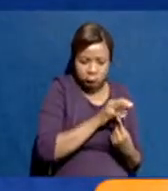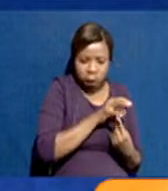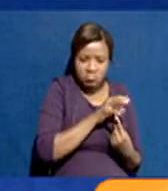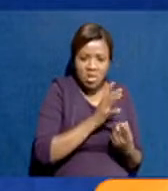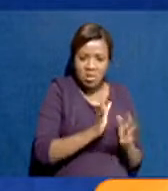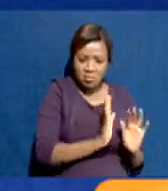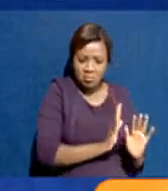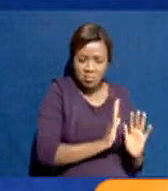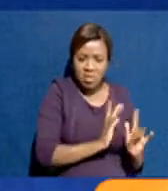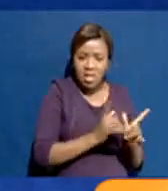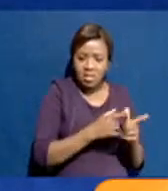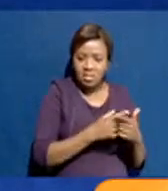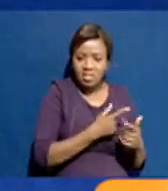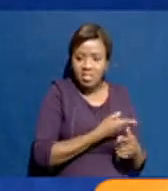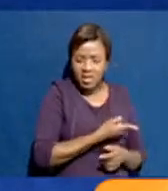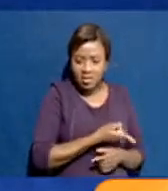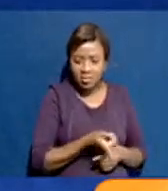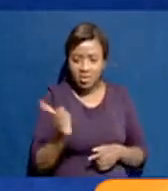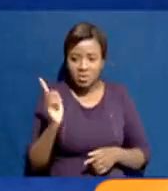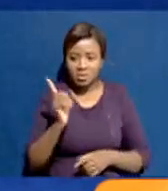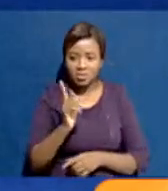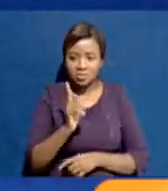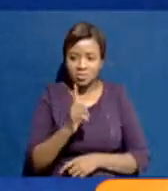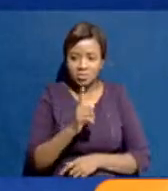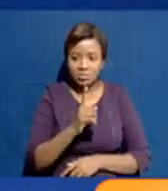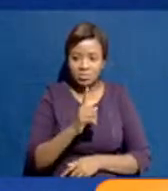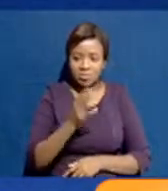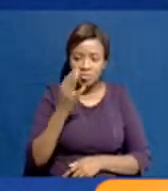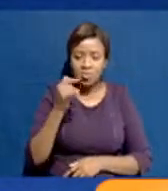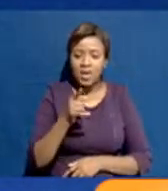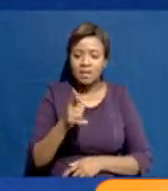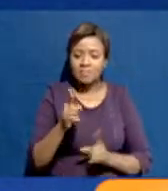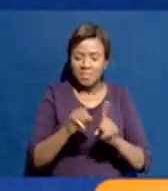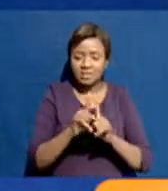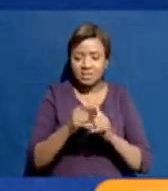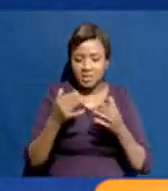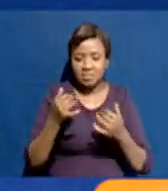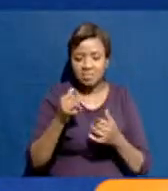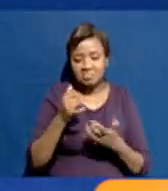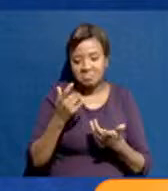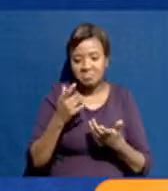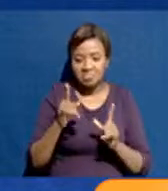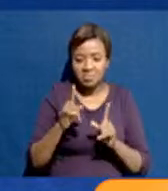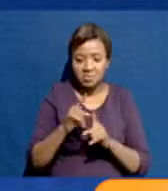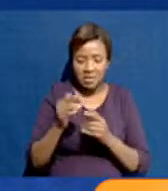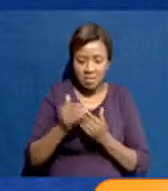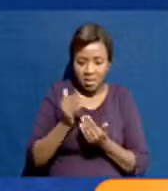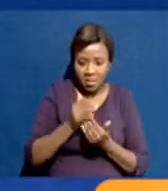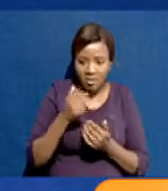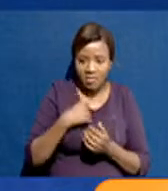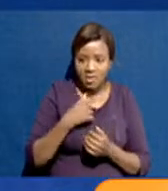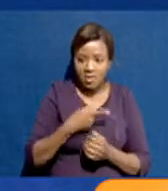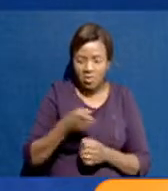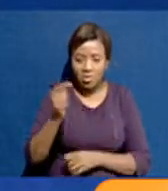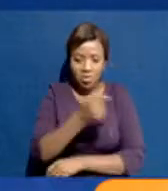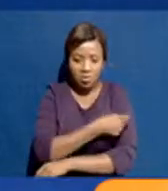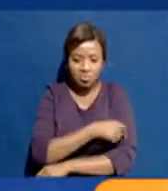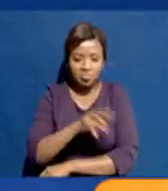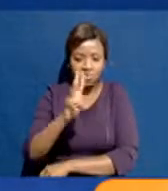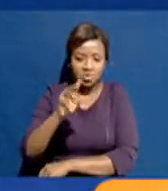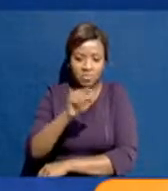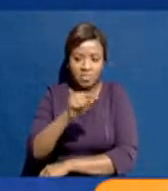then she took me to the facility because now she was like my guardian at the point. And she took me to Mater Hospital.